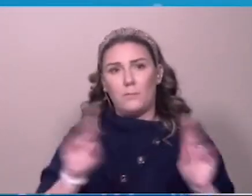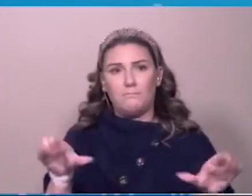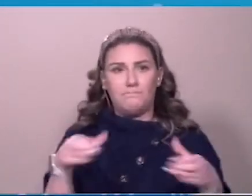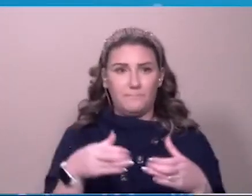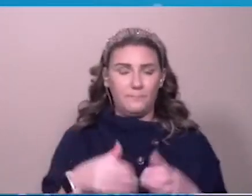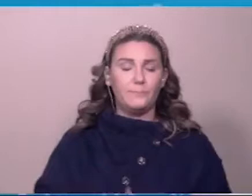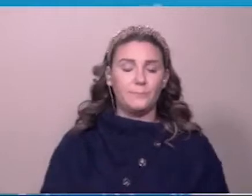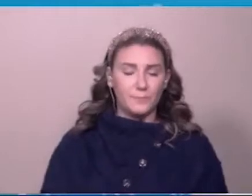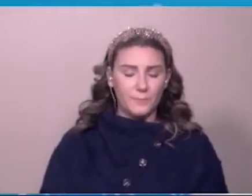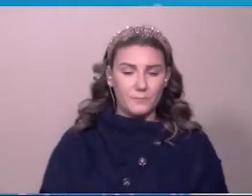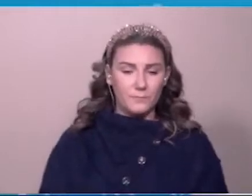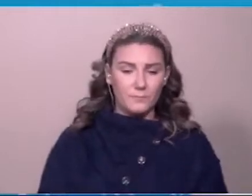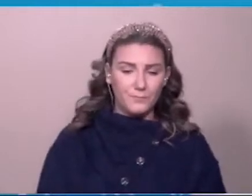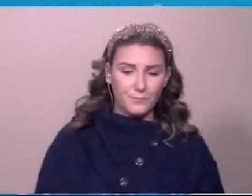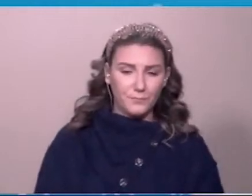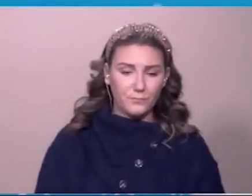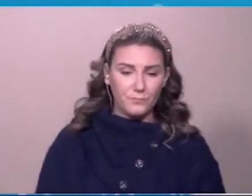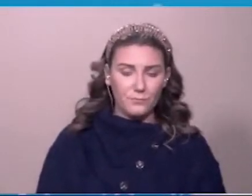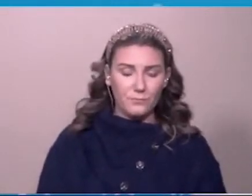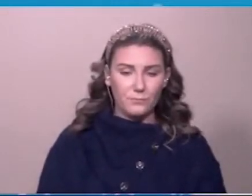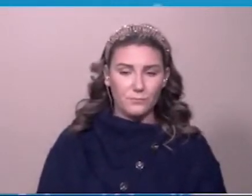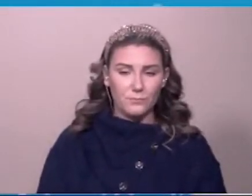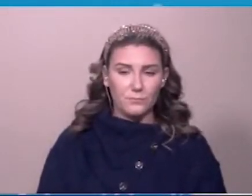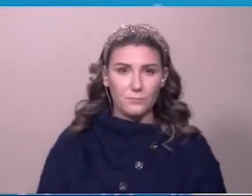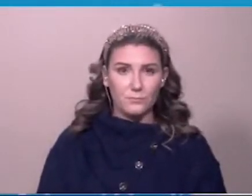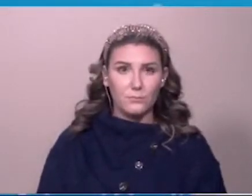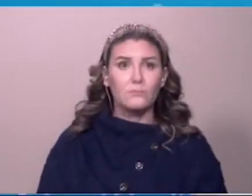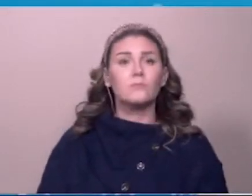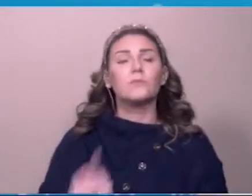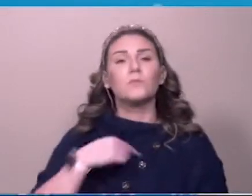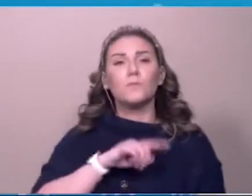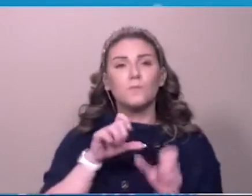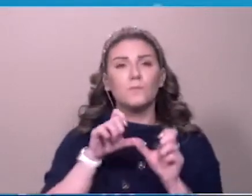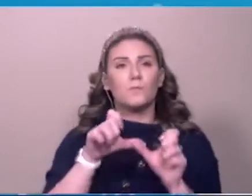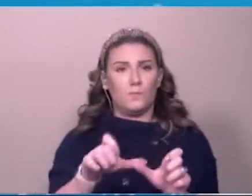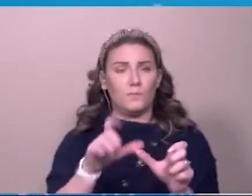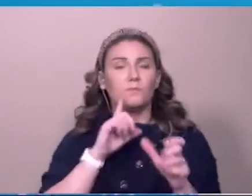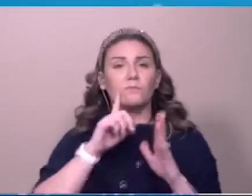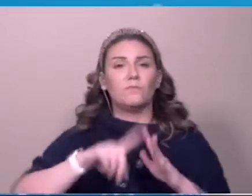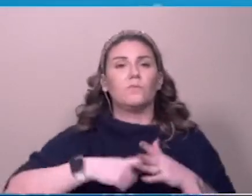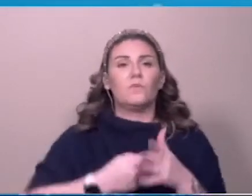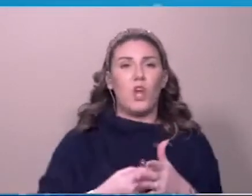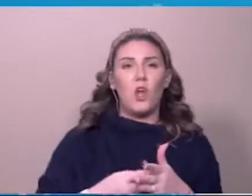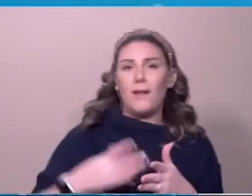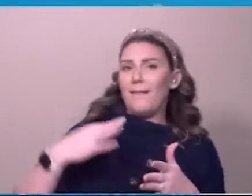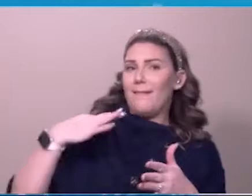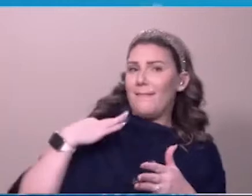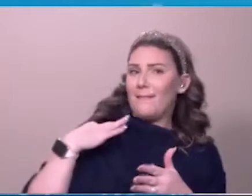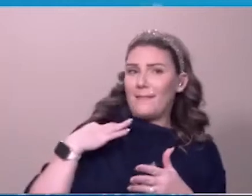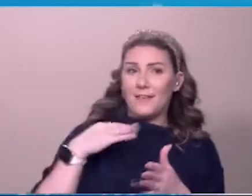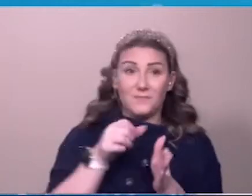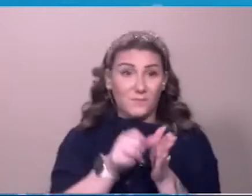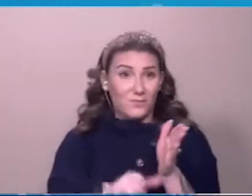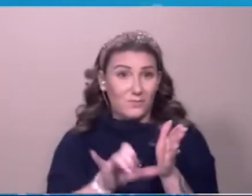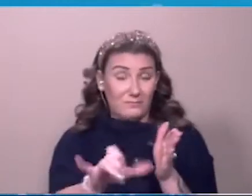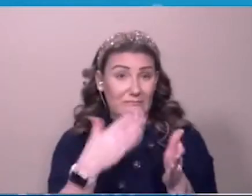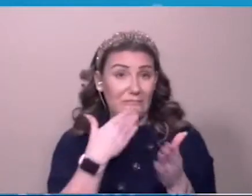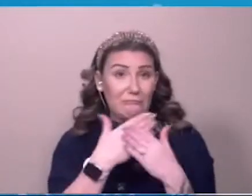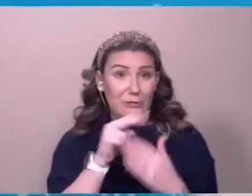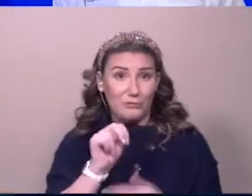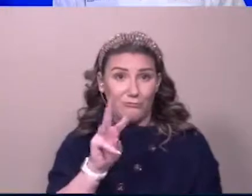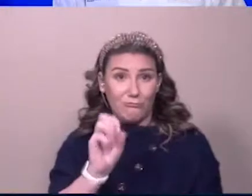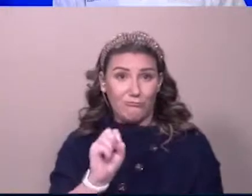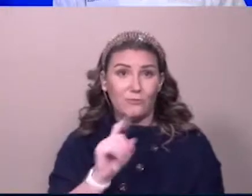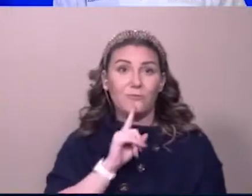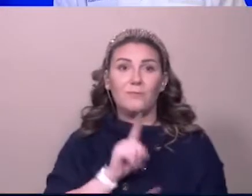And we have been able to resume elective procedures And so that's a good note as well. Yeah,